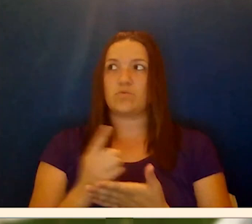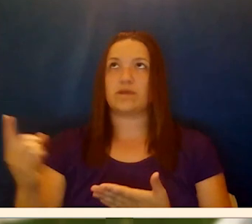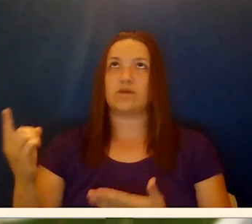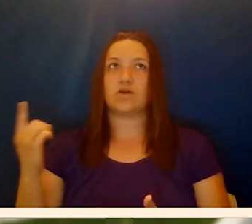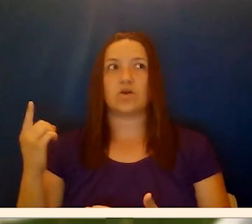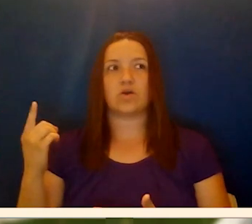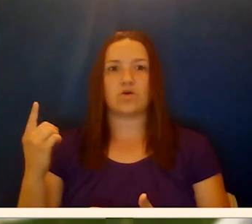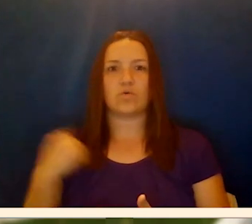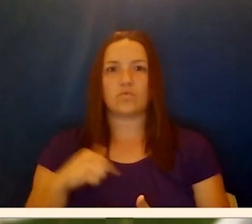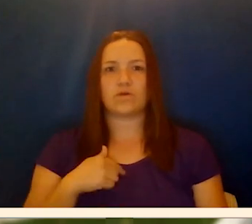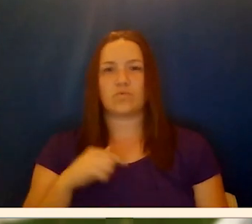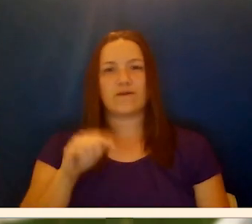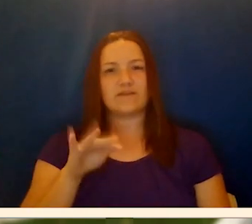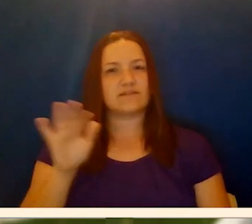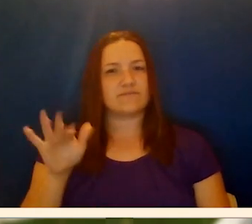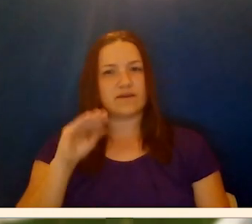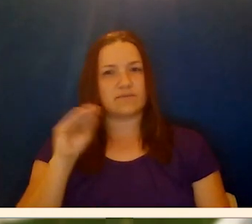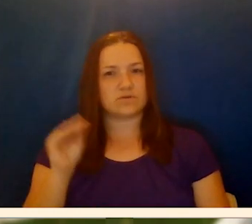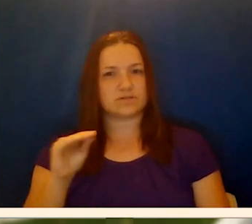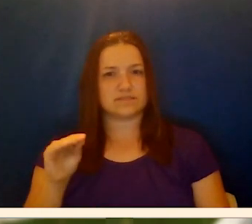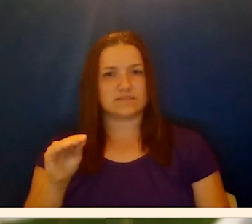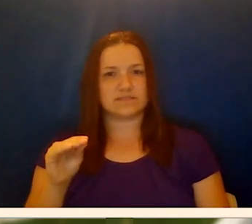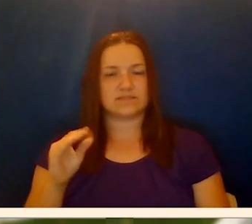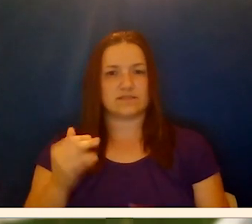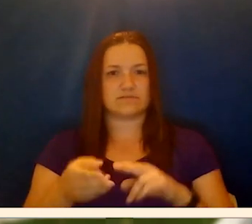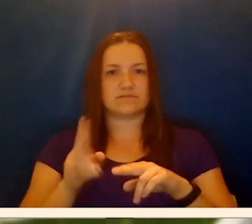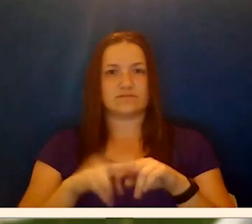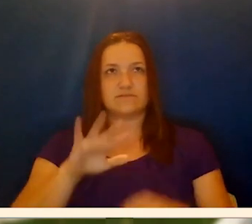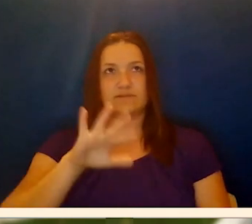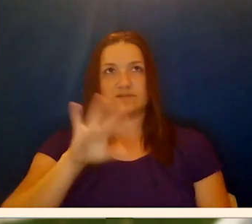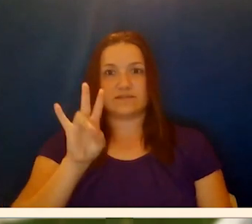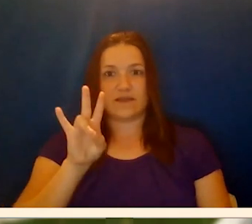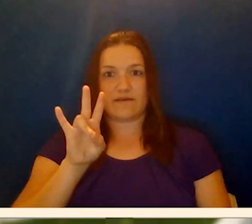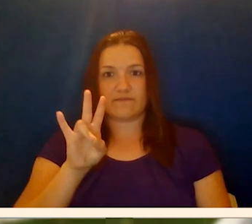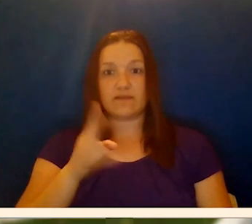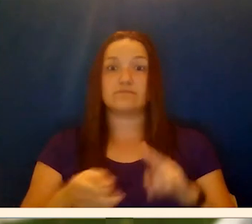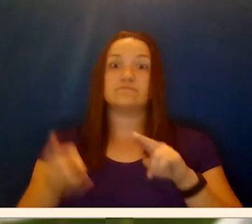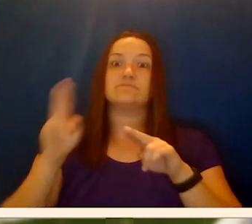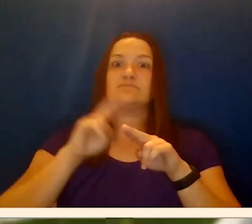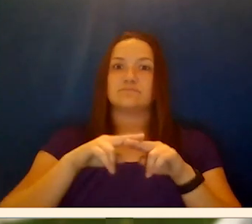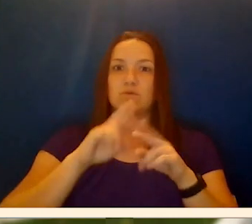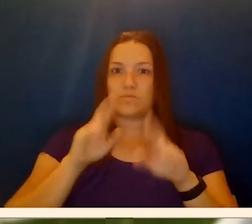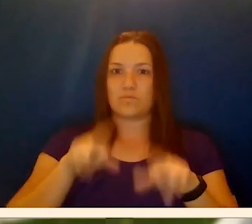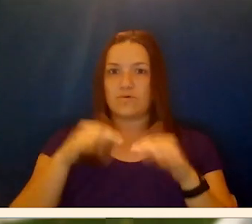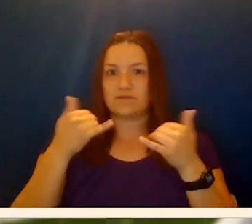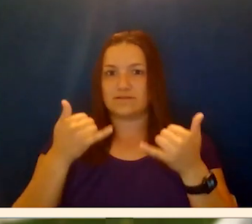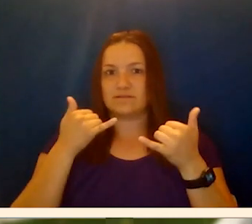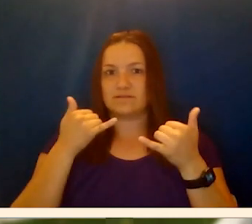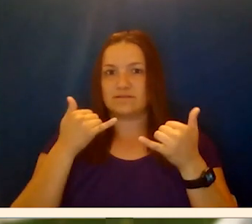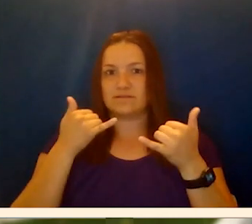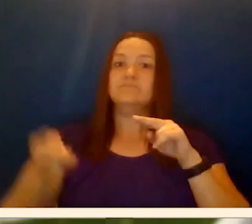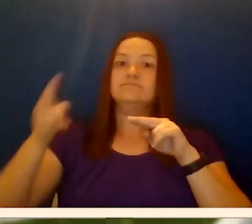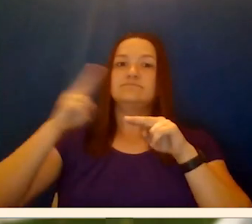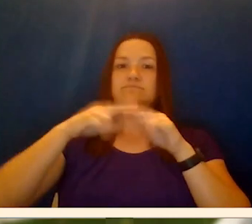ago, we were at 55, clicked up slightly to 57, but I just got a report today that it has risen